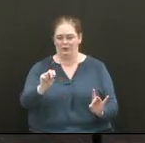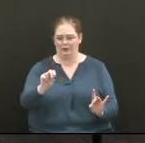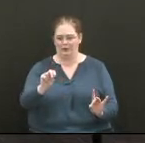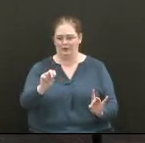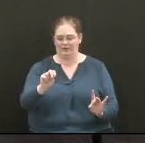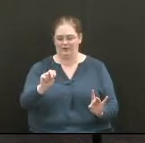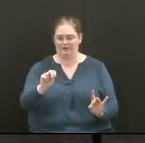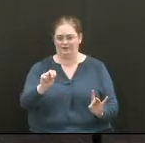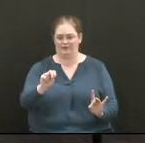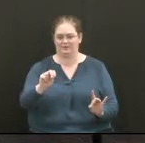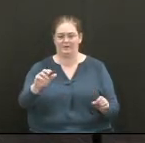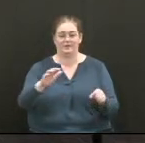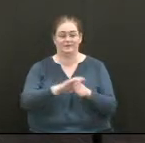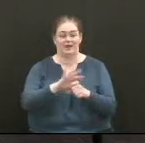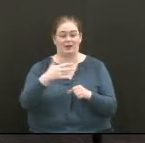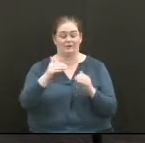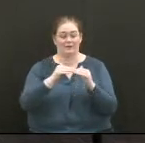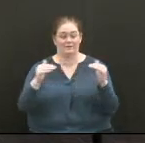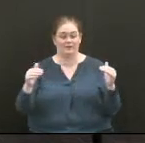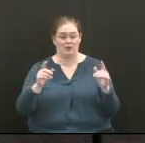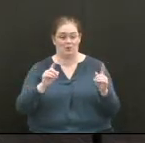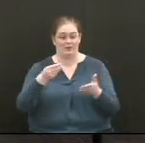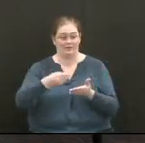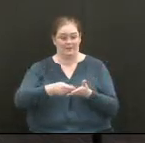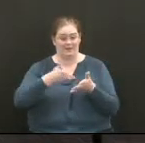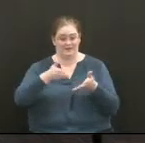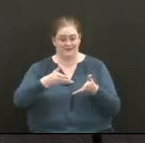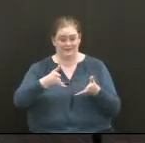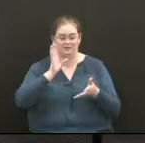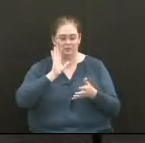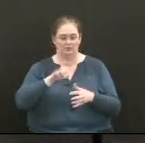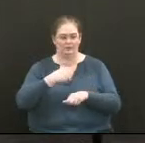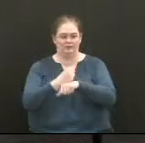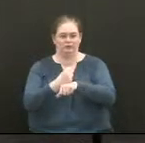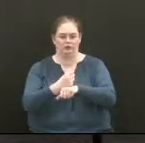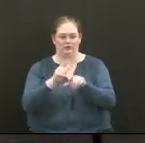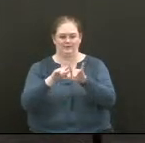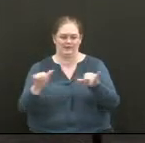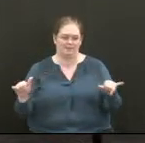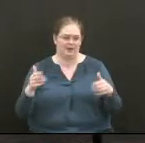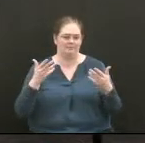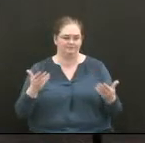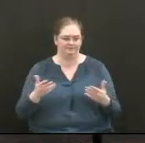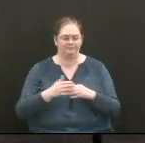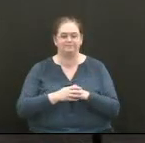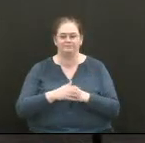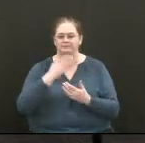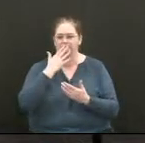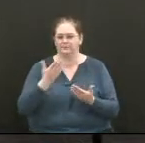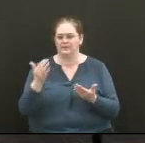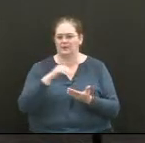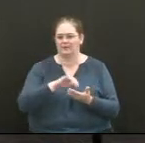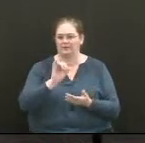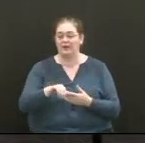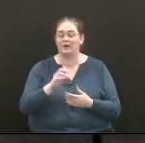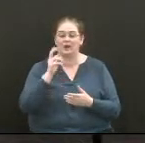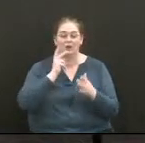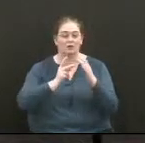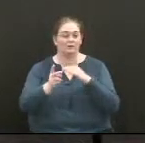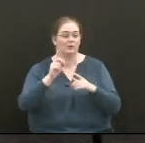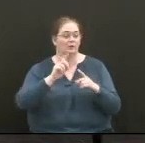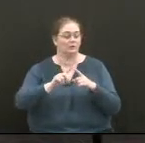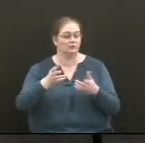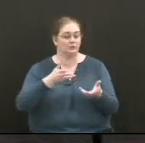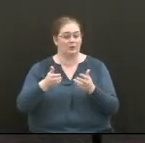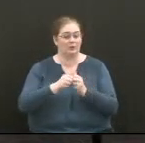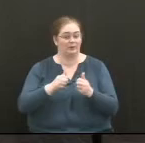the entire fifth floor where the money sits will be secure at the same time. So thank you again for that, and I look forward to working